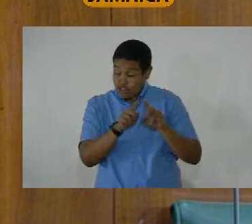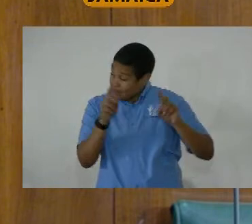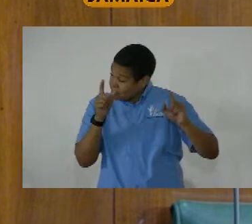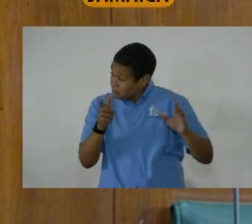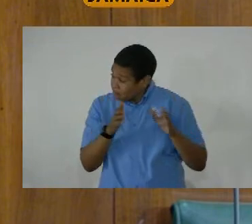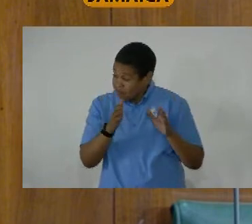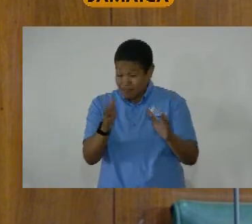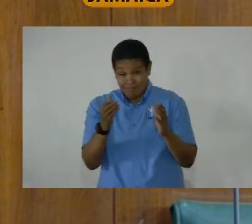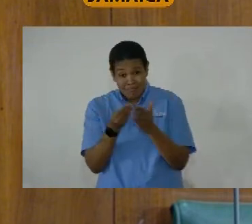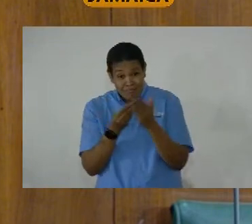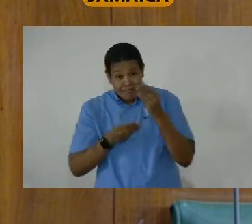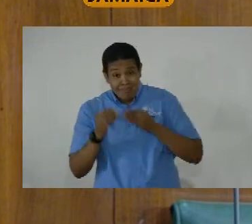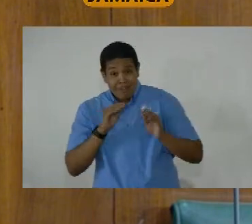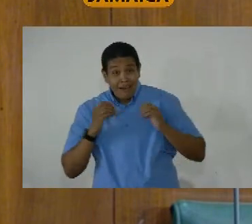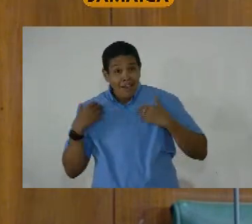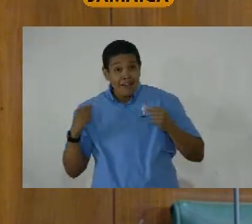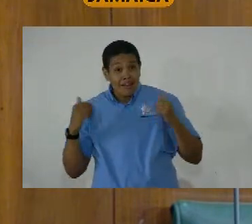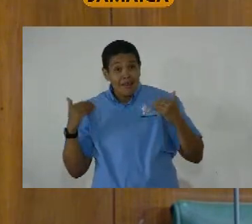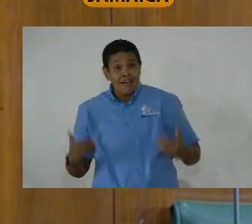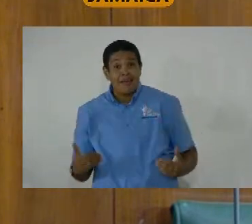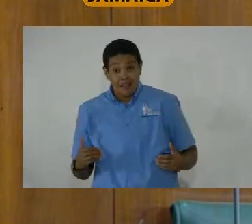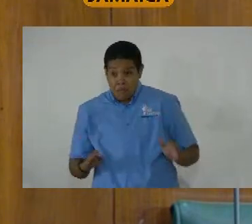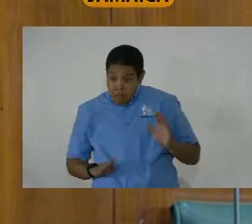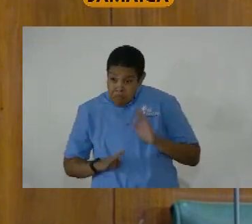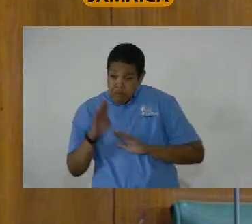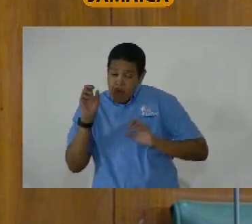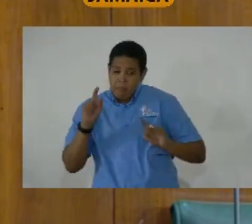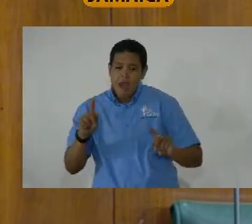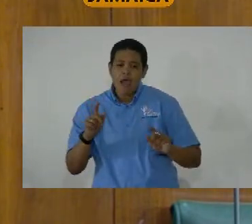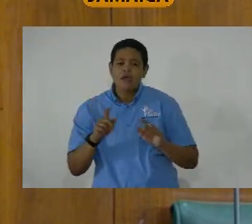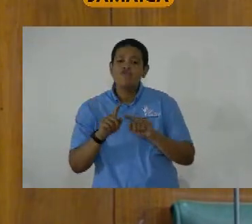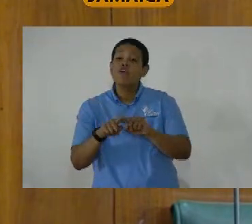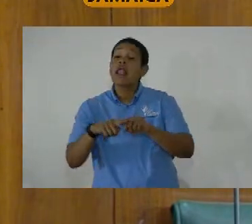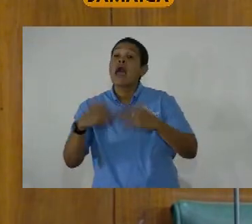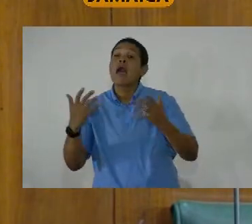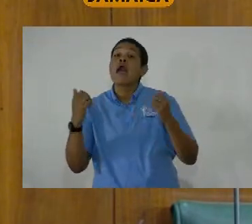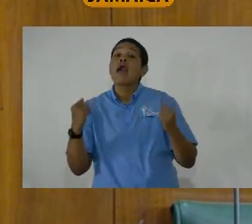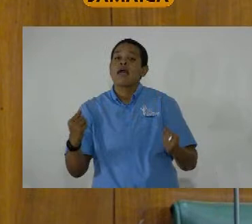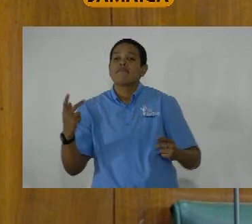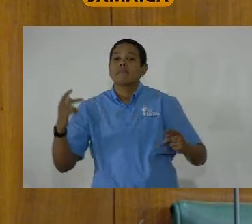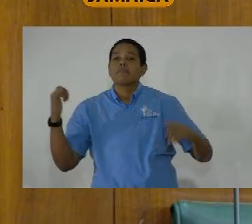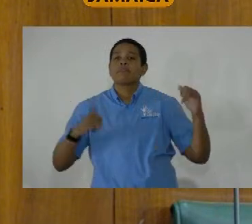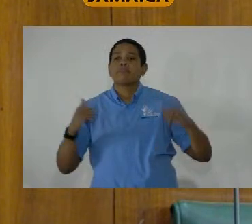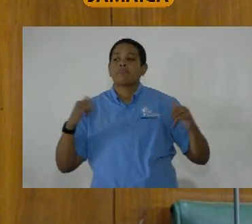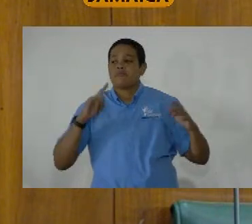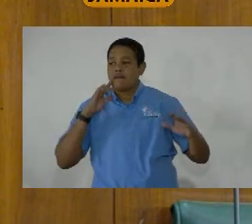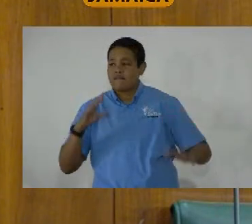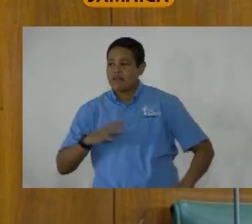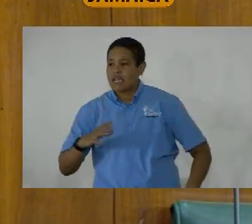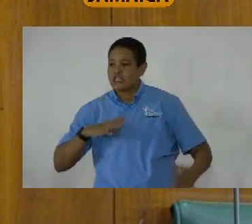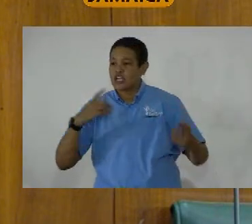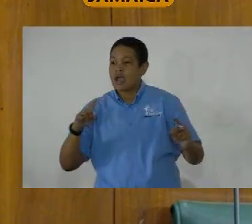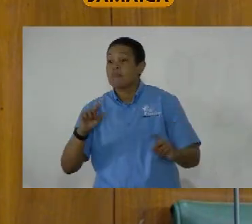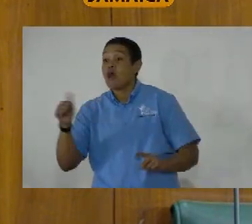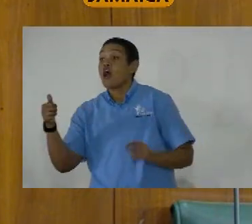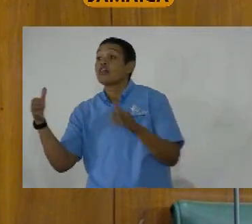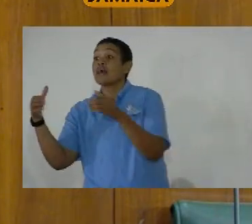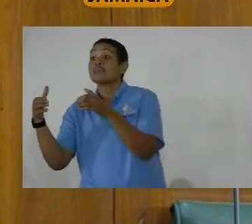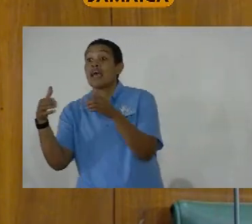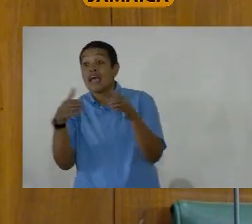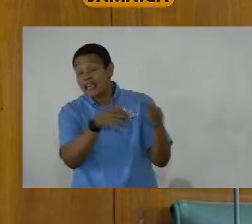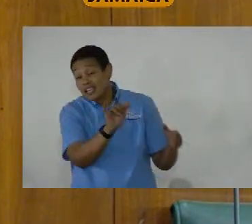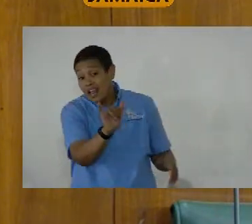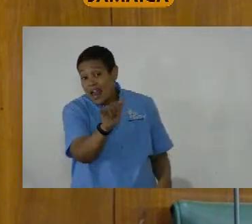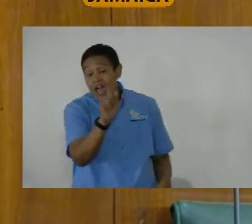recovery lies a great deal in the recovery of the tourism sector, other sectors, such